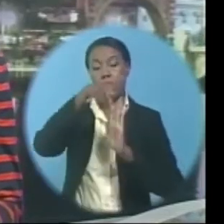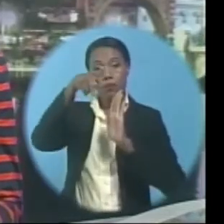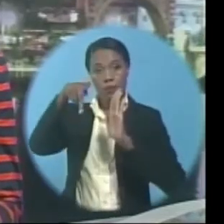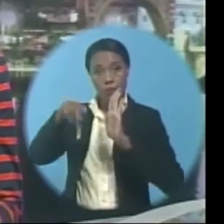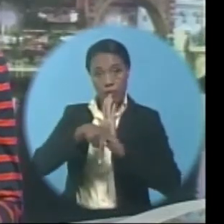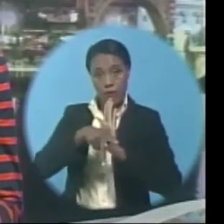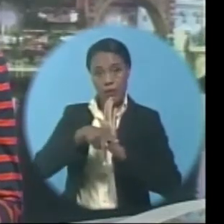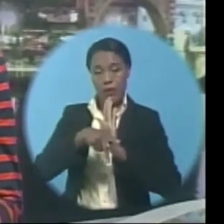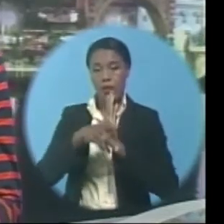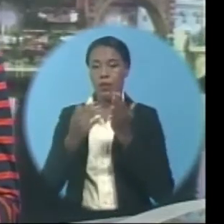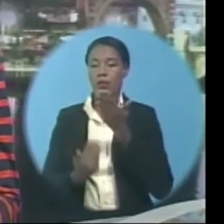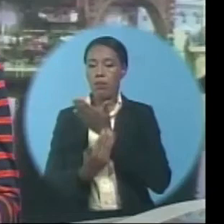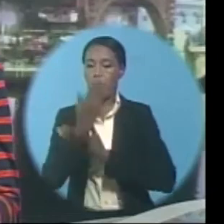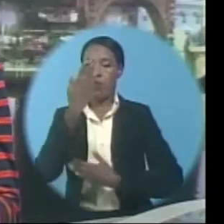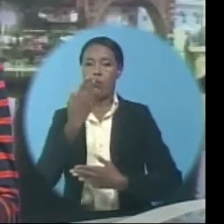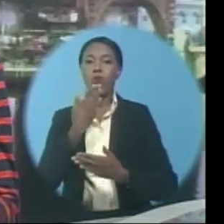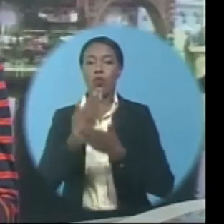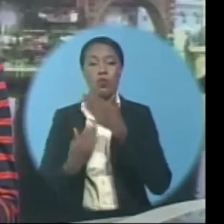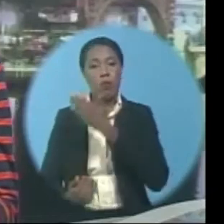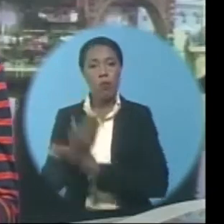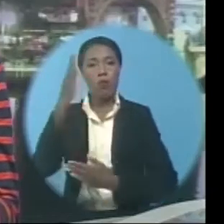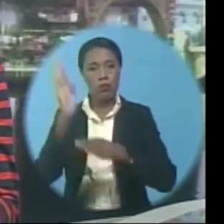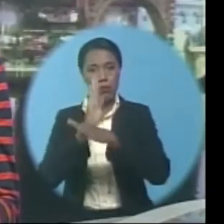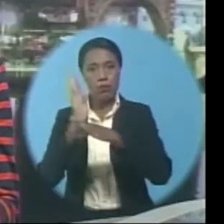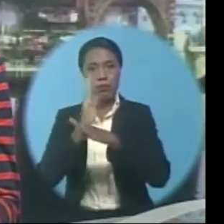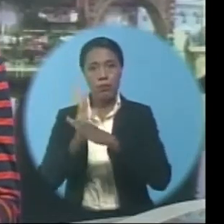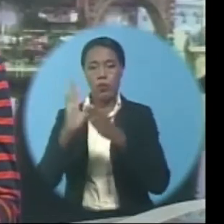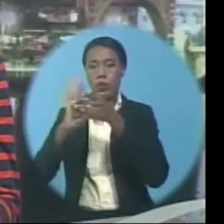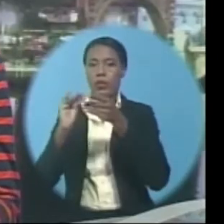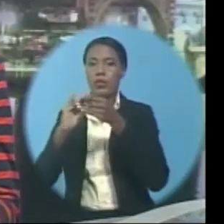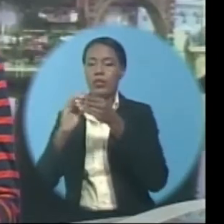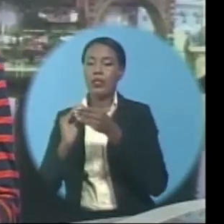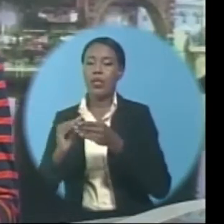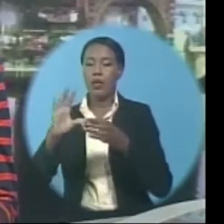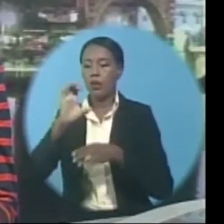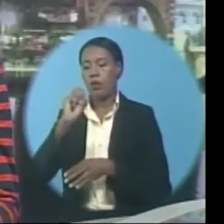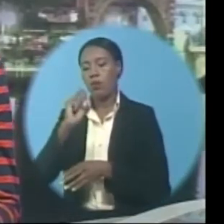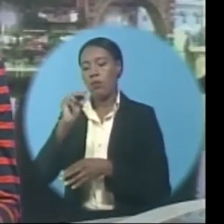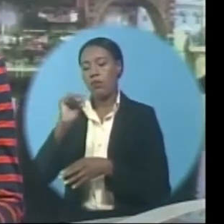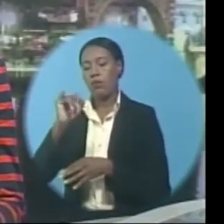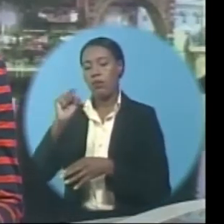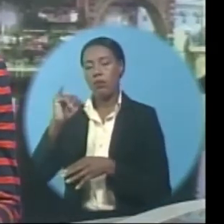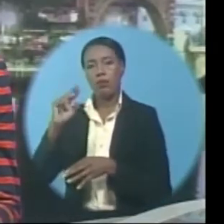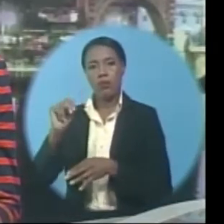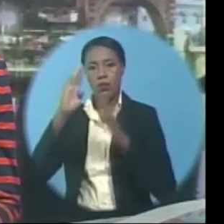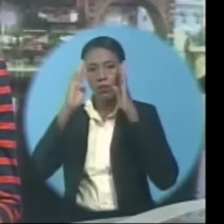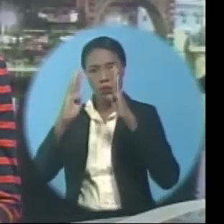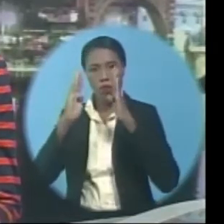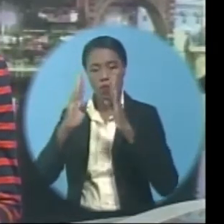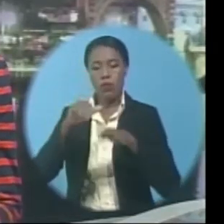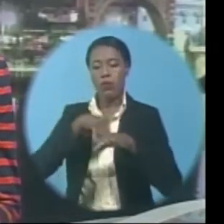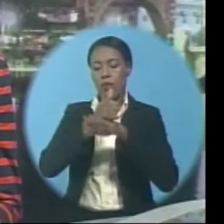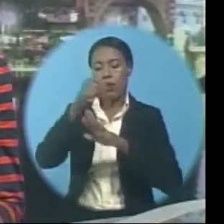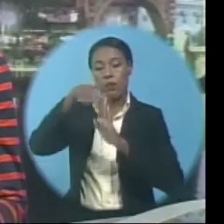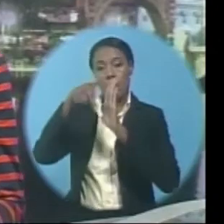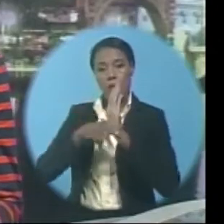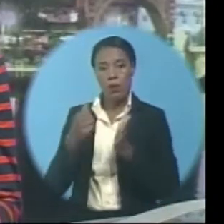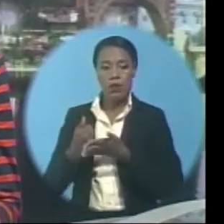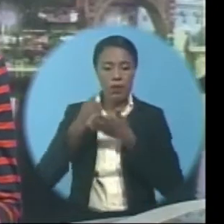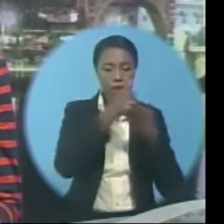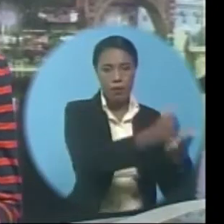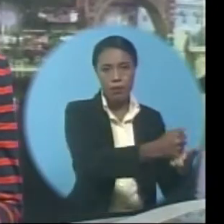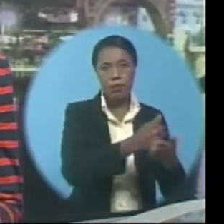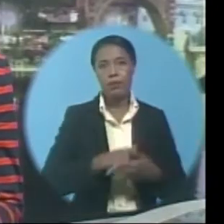Morning Barbados, Ms. Murray said the Commission has been focusing on creating policies to accommodate employees with HIV.